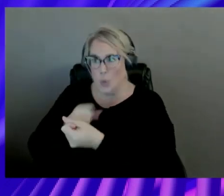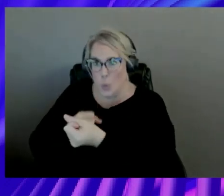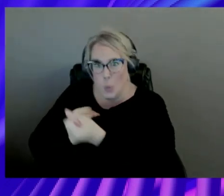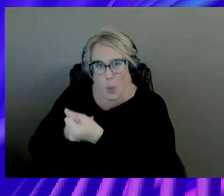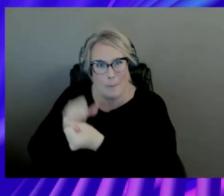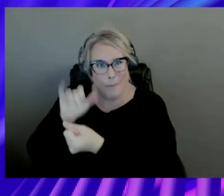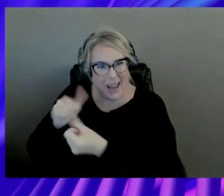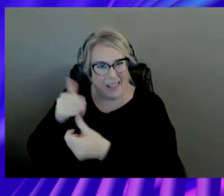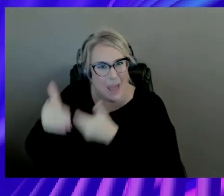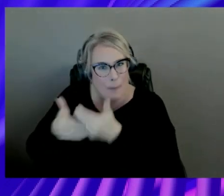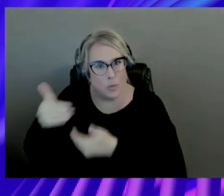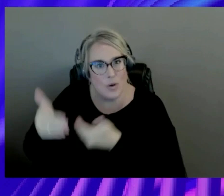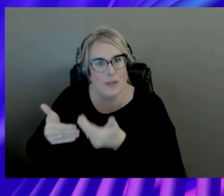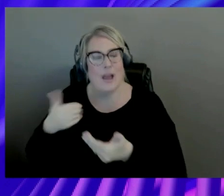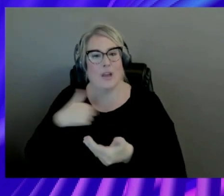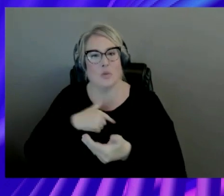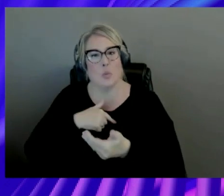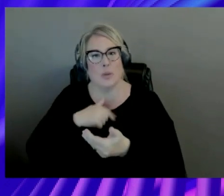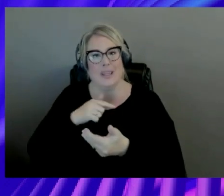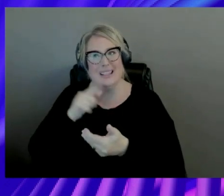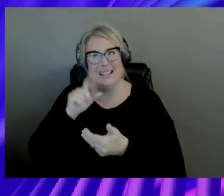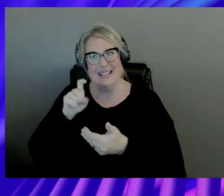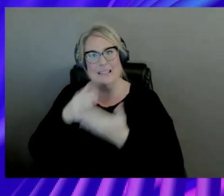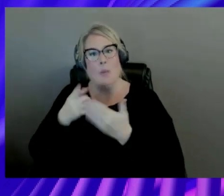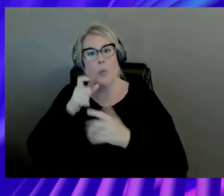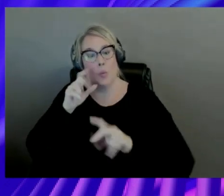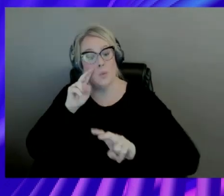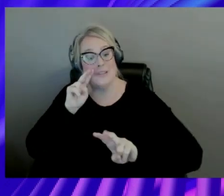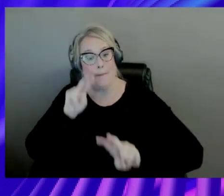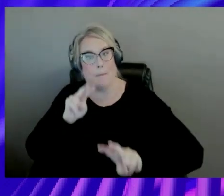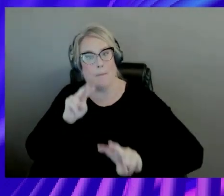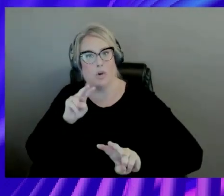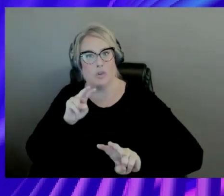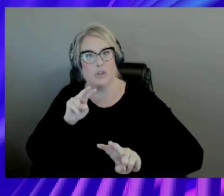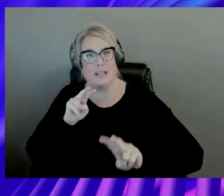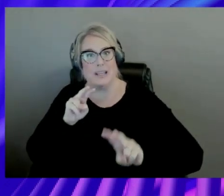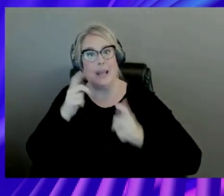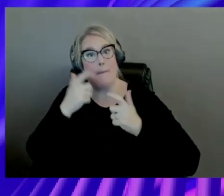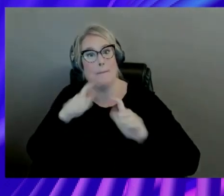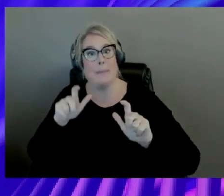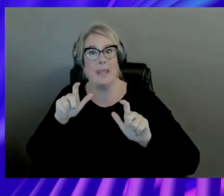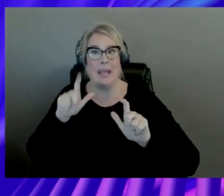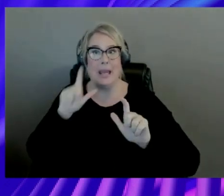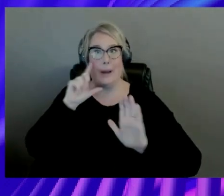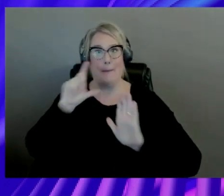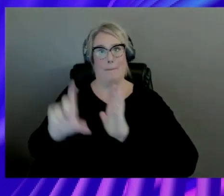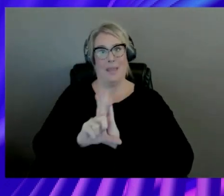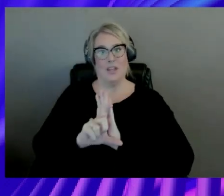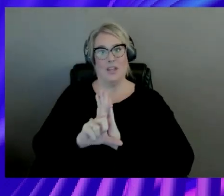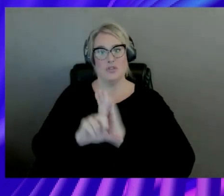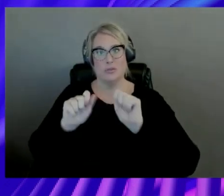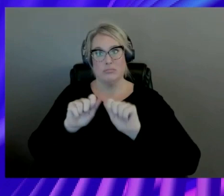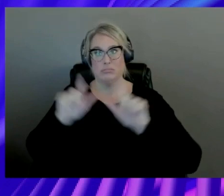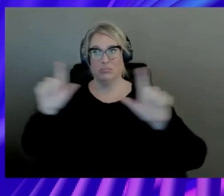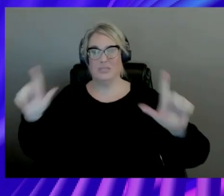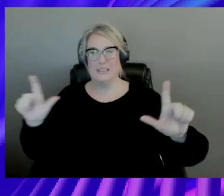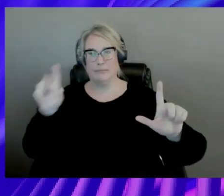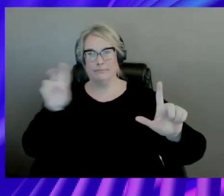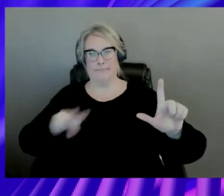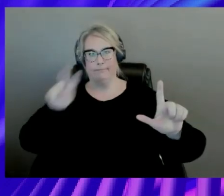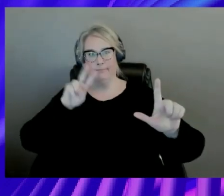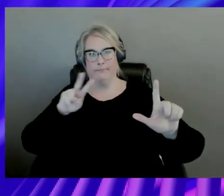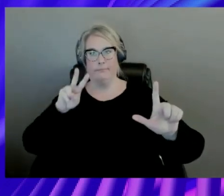who is monitoring not just the big picture of there could possibly be a